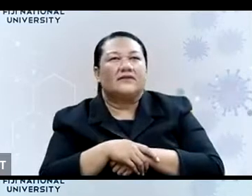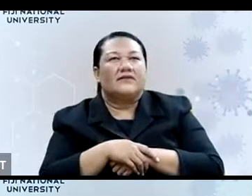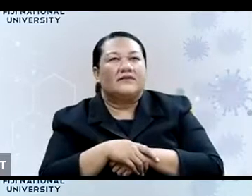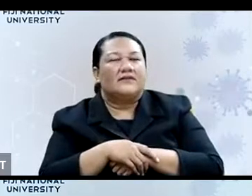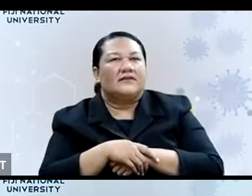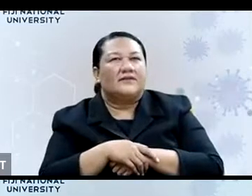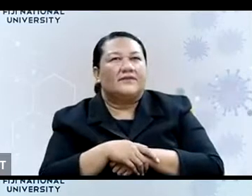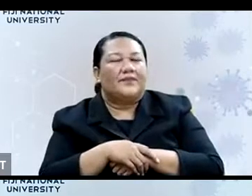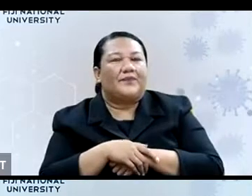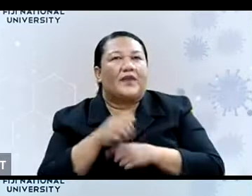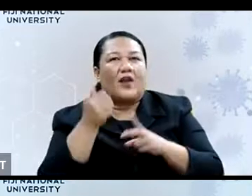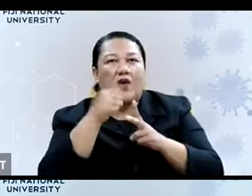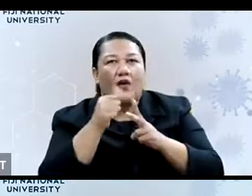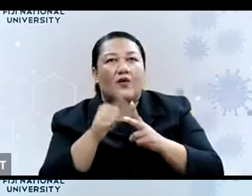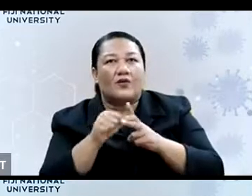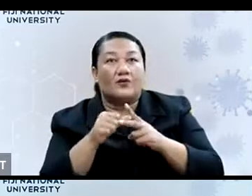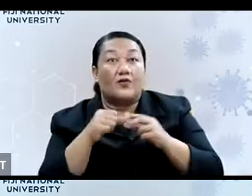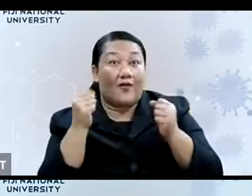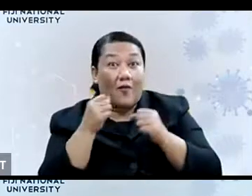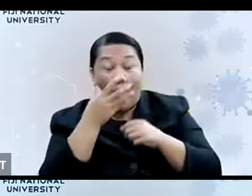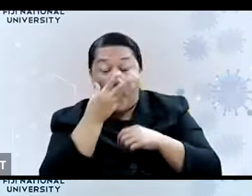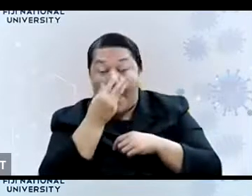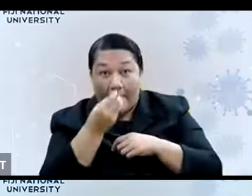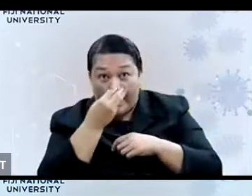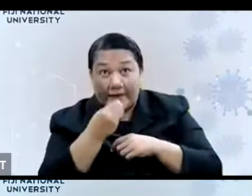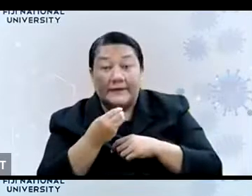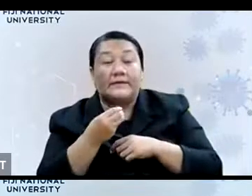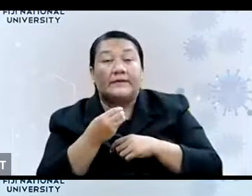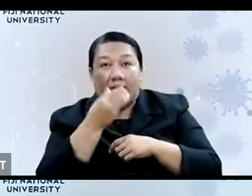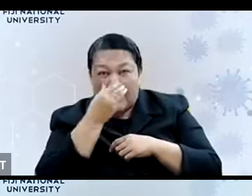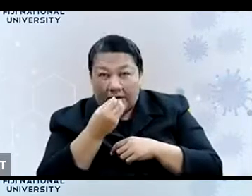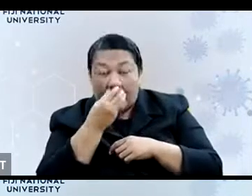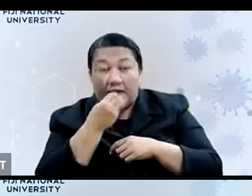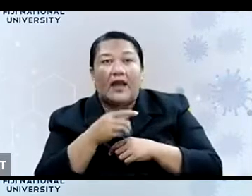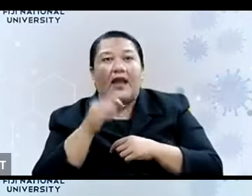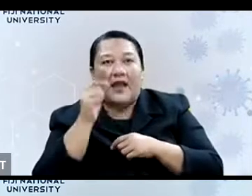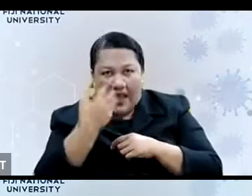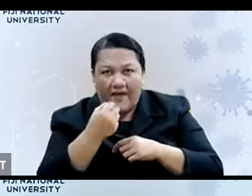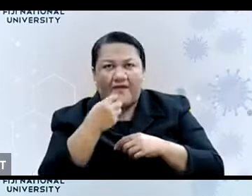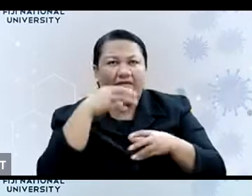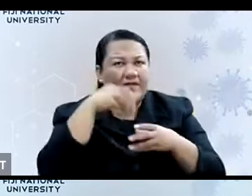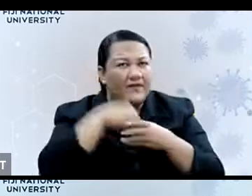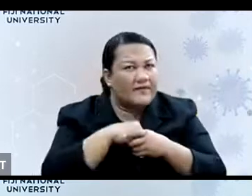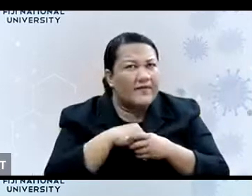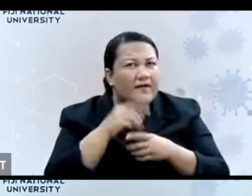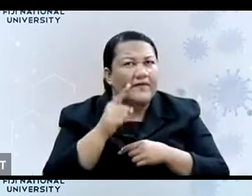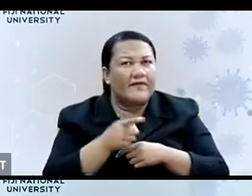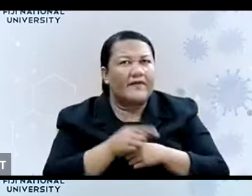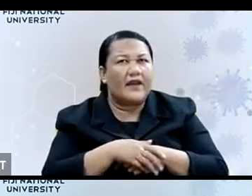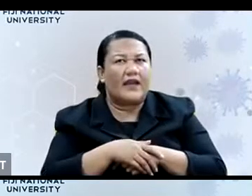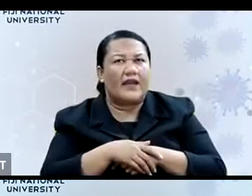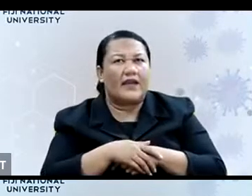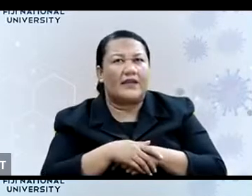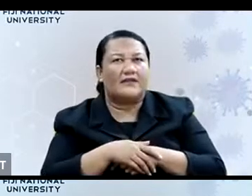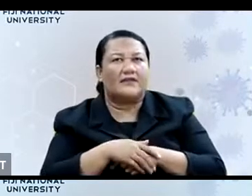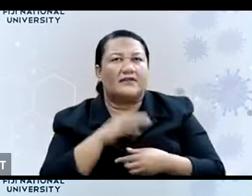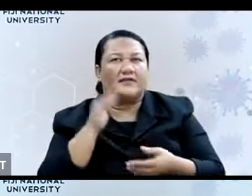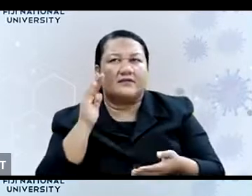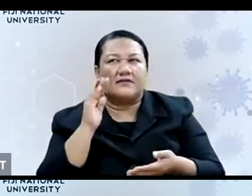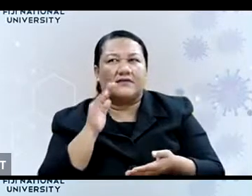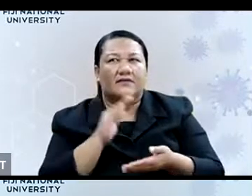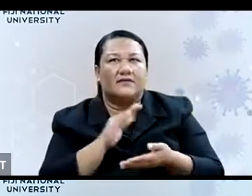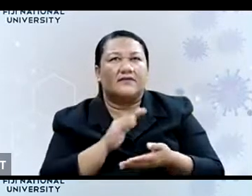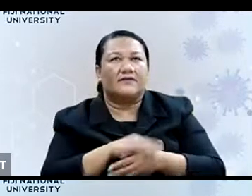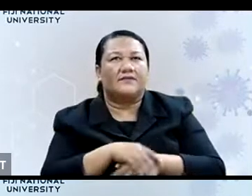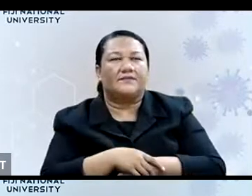COVID and flu, and I think it has implications for how we handle things in terms of, you know, going down the age groups.